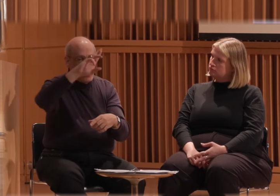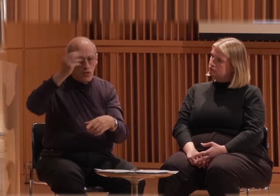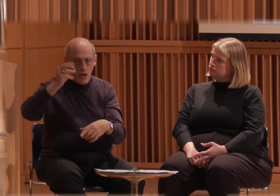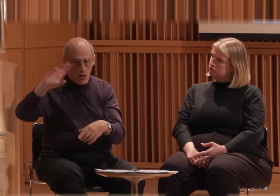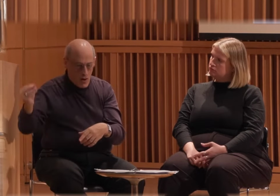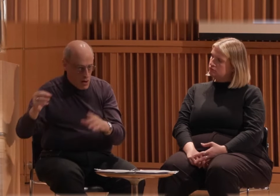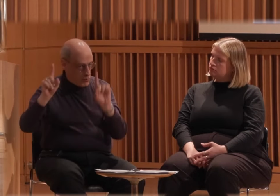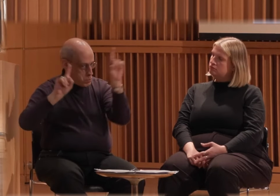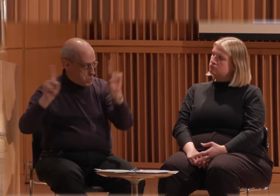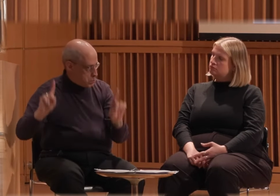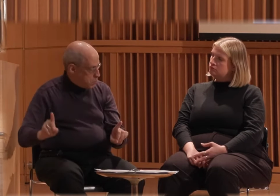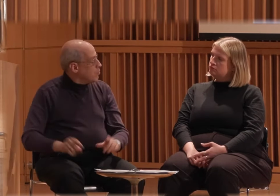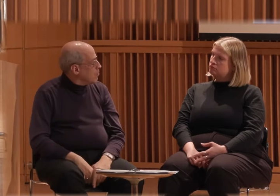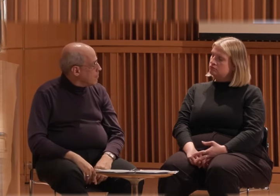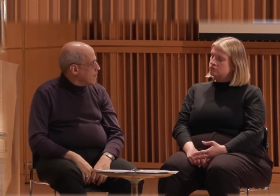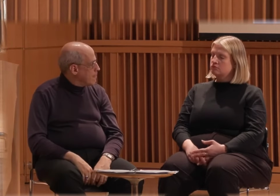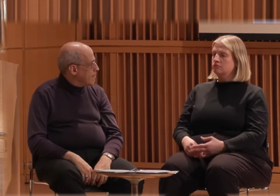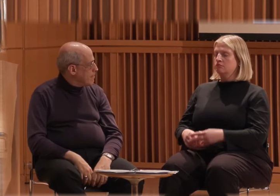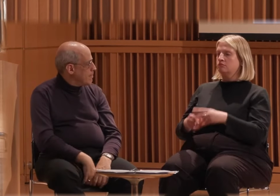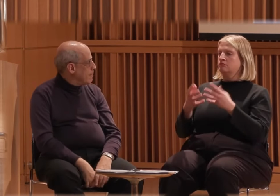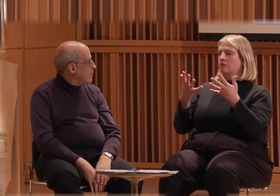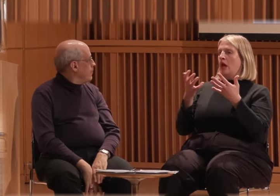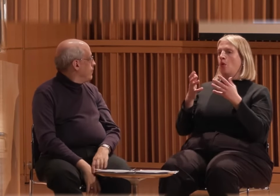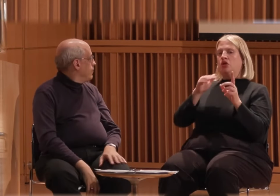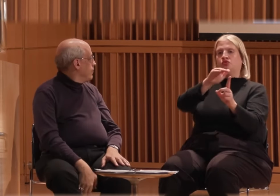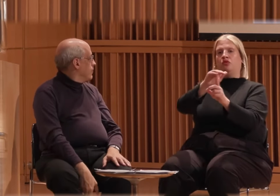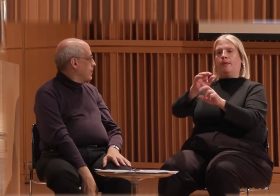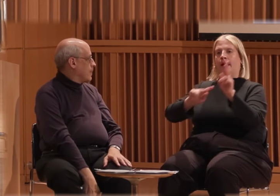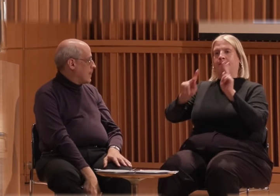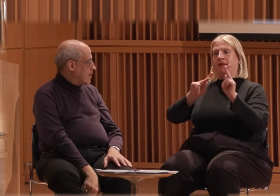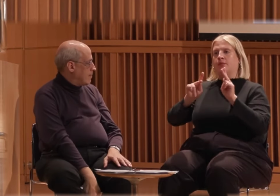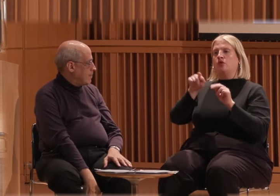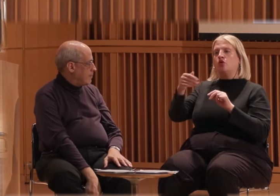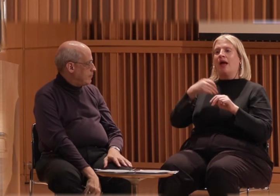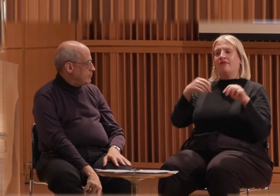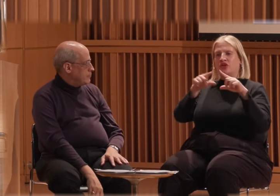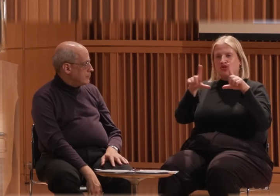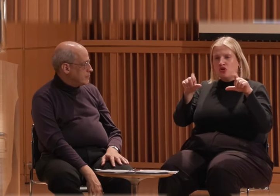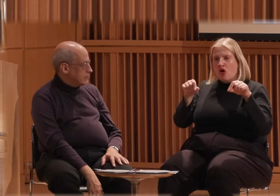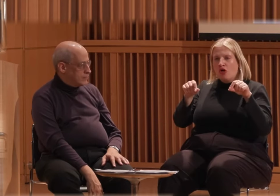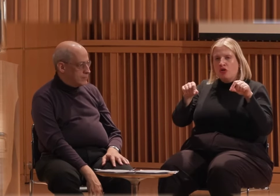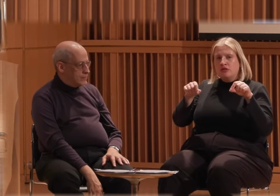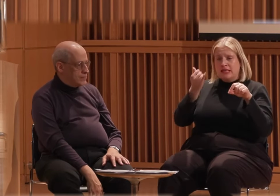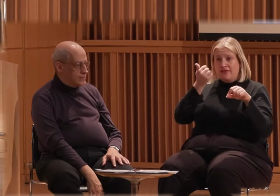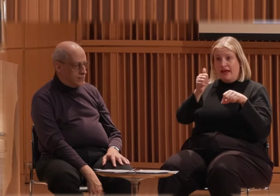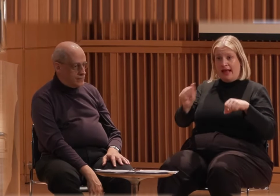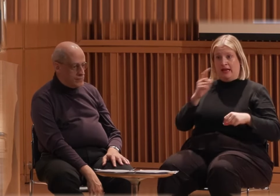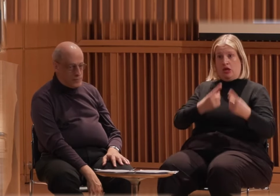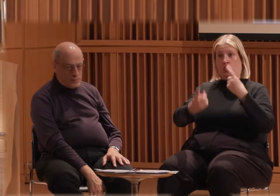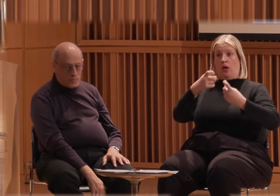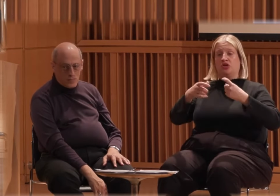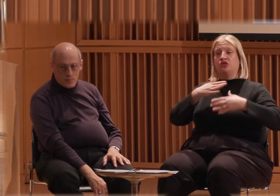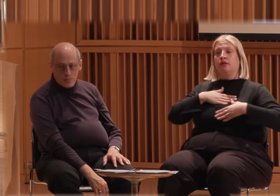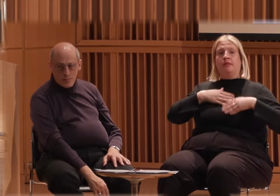I think that I wanted to just remind folks that you have index cards, and if you have any questions, to please pass